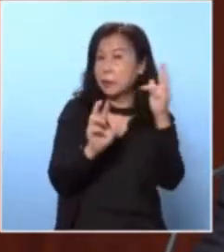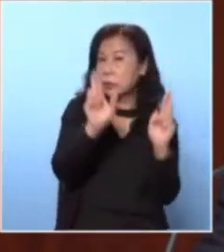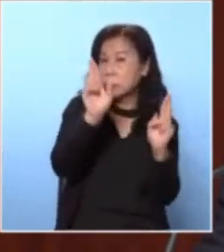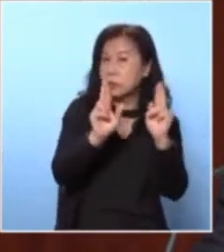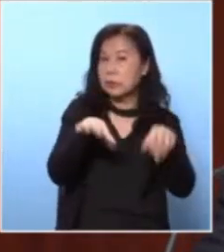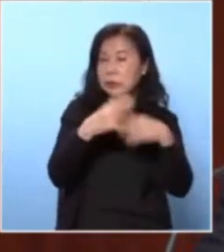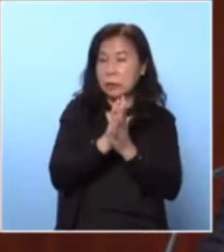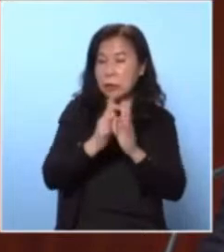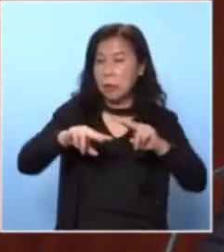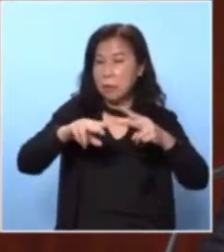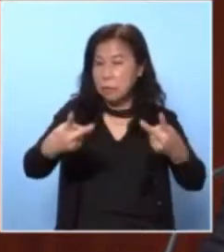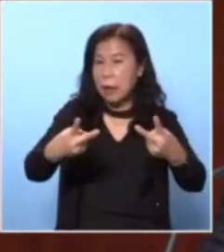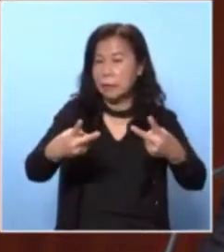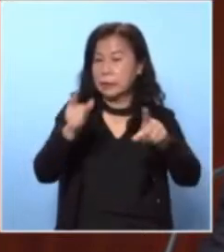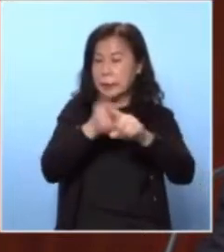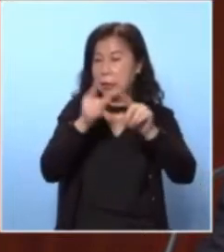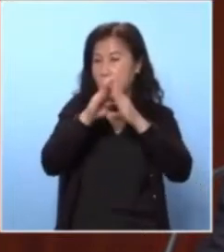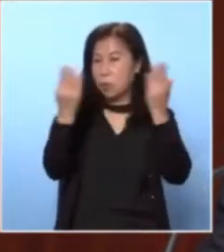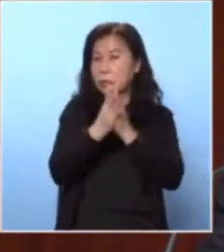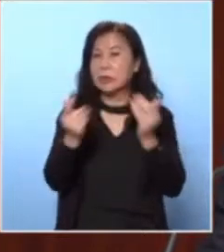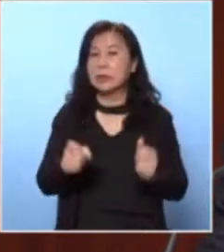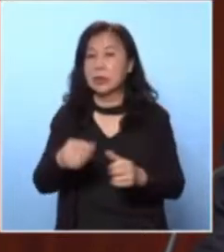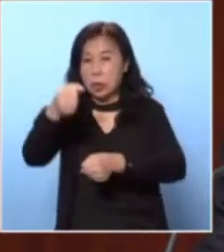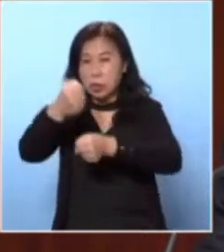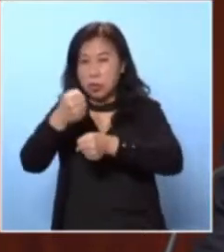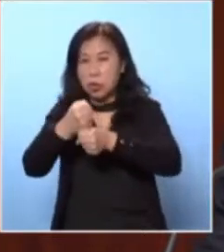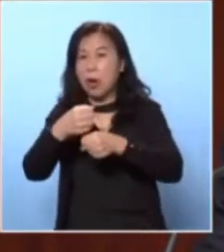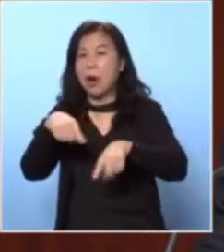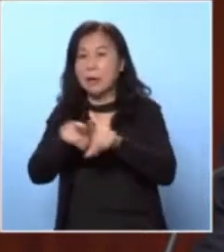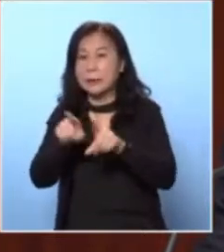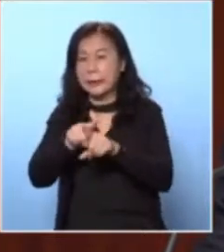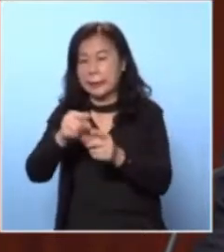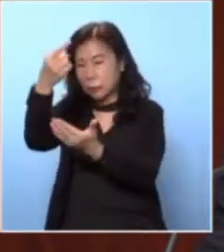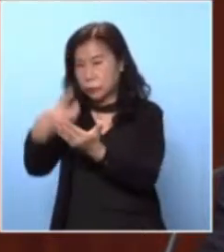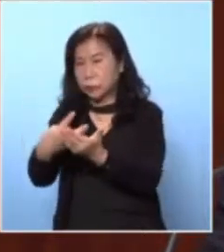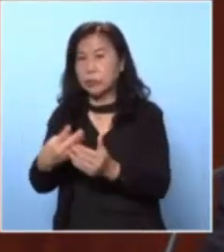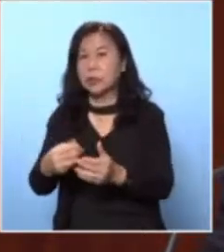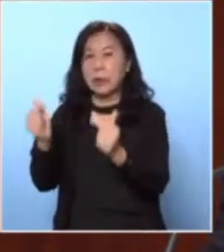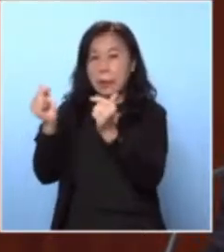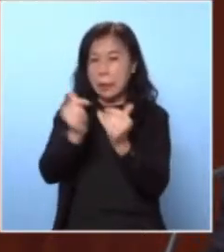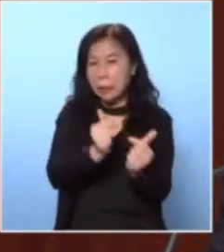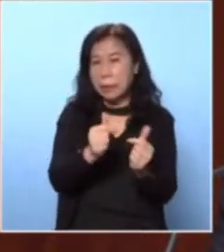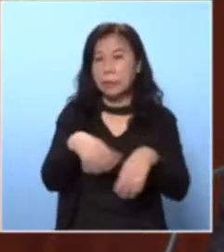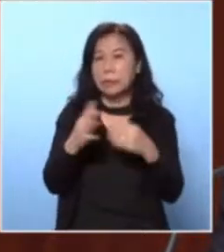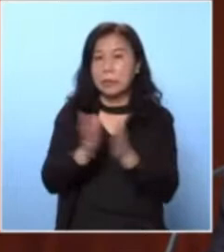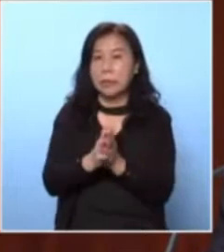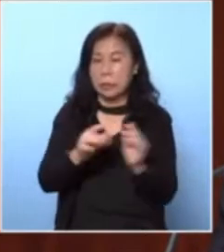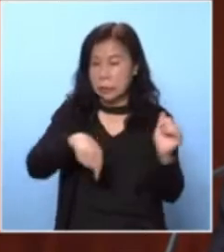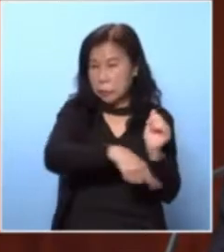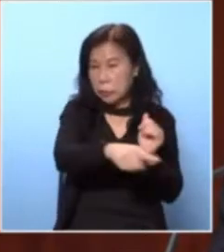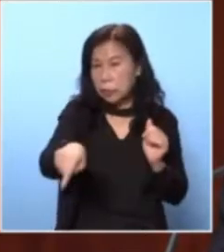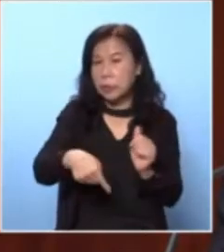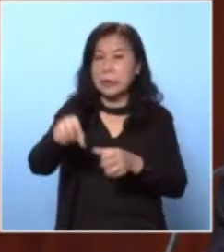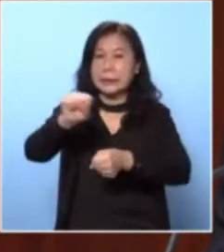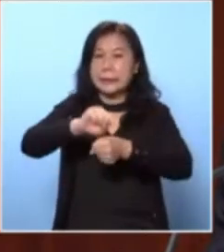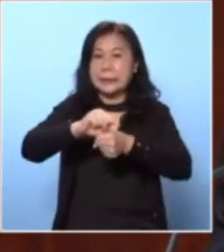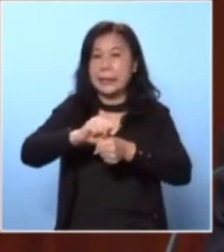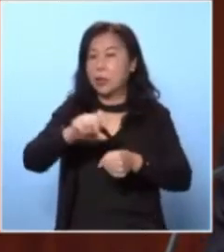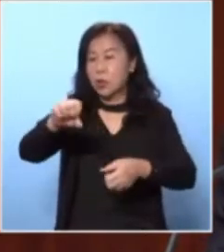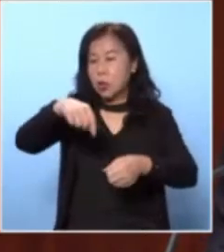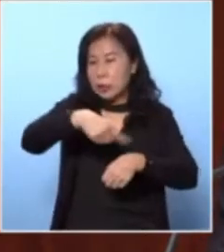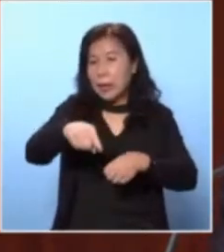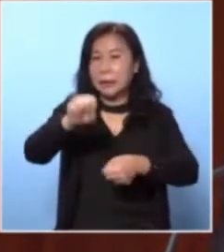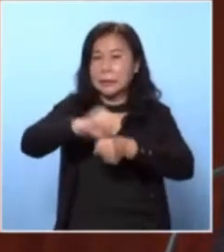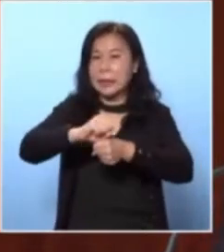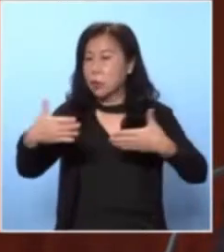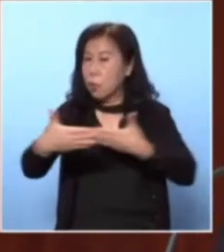competitive edge with the Northern Metropolis as the new engine for growth and the industry-oriented approach as our policy priority. We will boost the